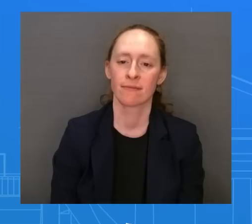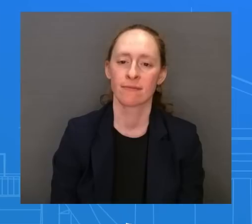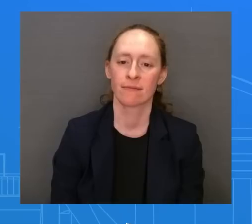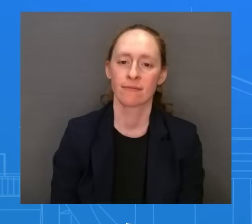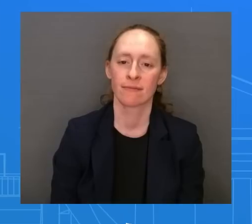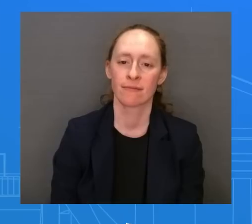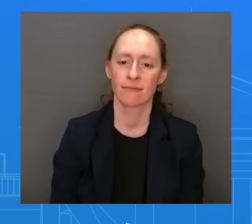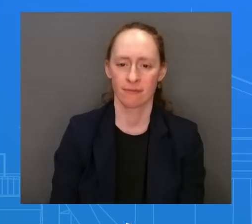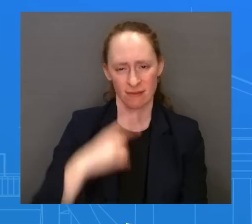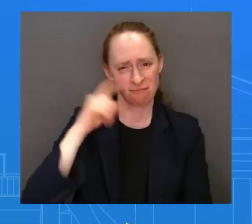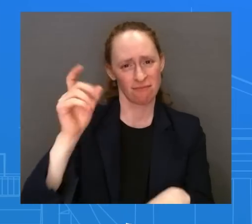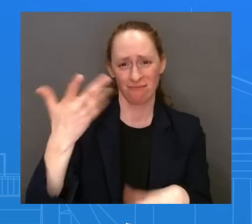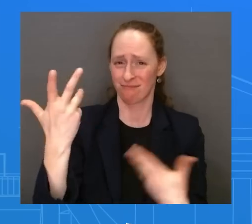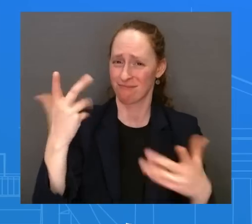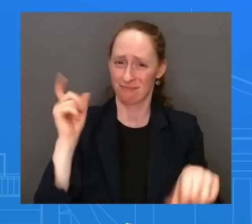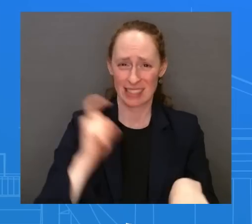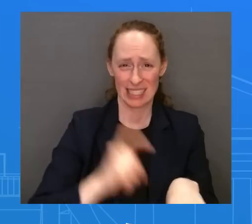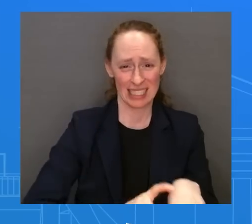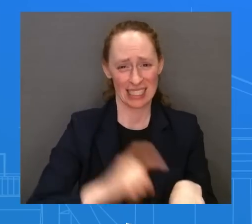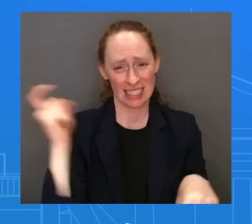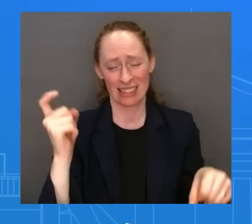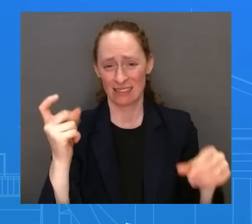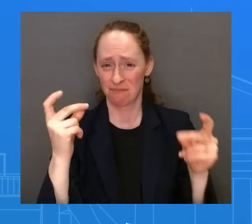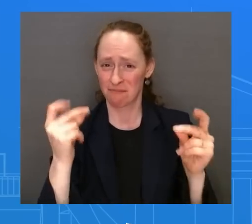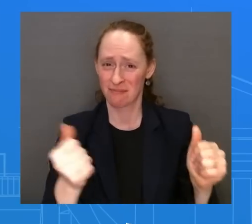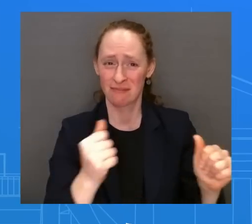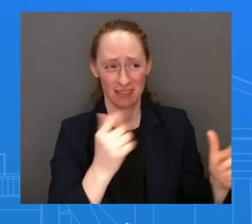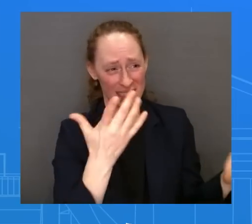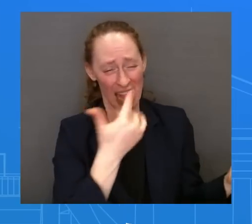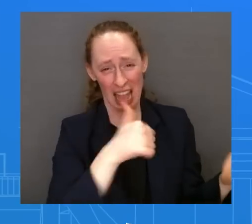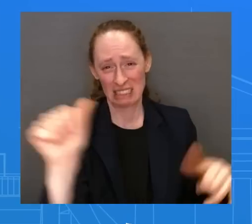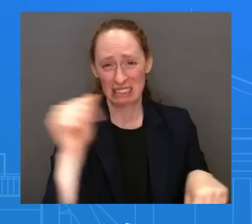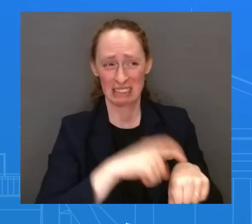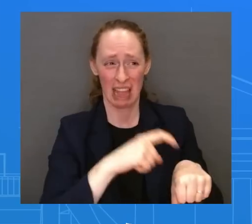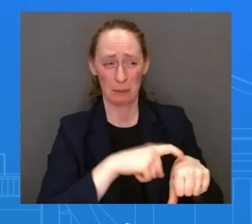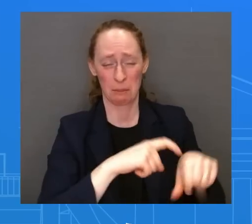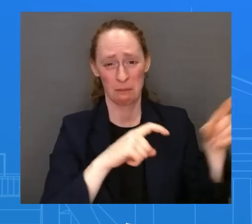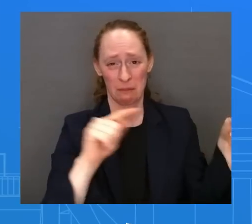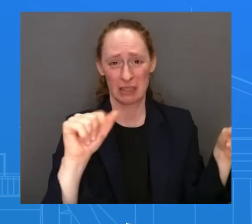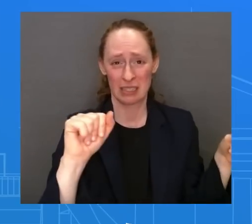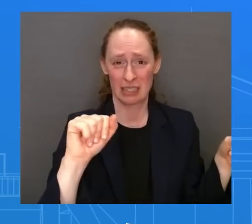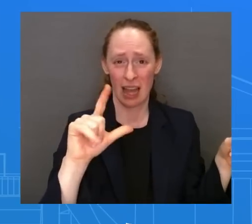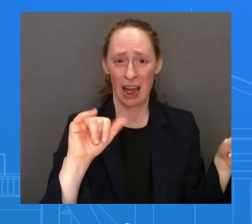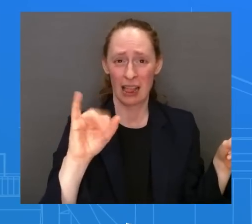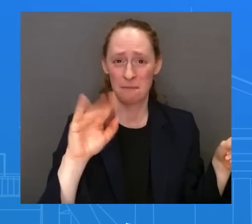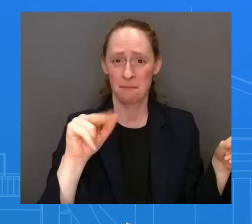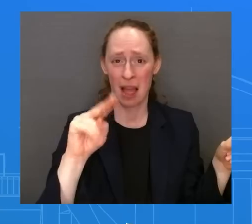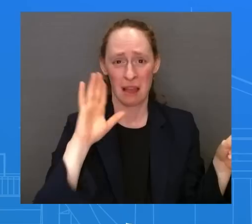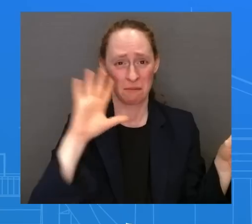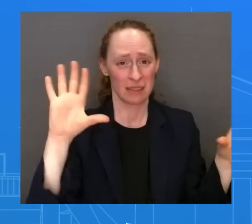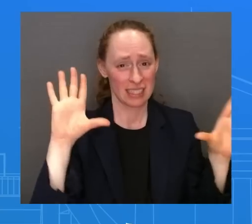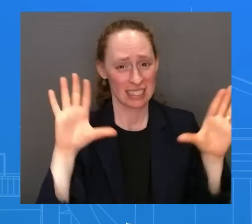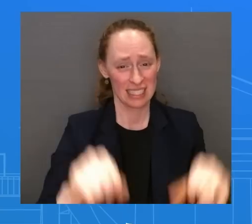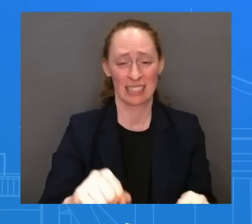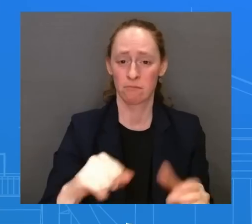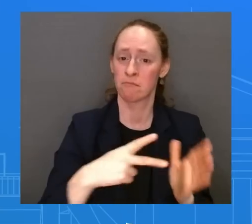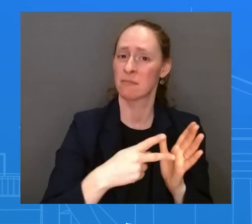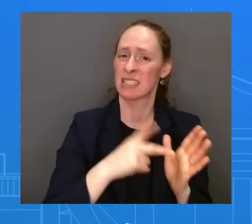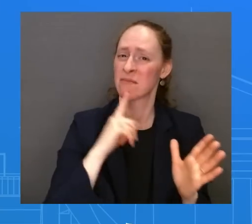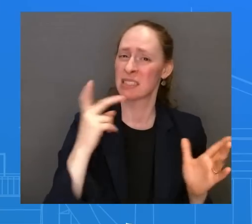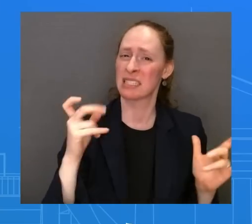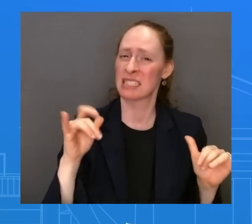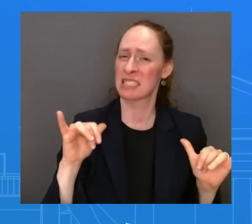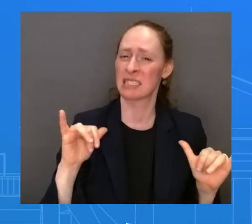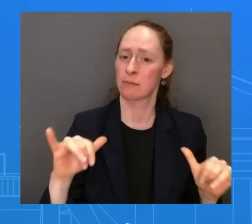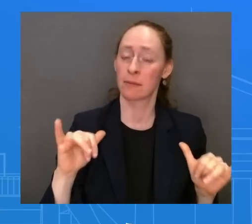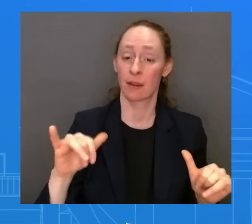except a permanent and significantly expanded U.S military presence that would have changed the trajectory I wonder what is your message to the veterans to the families